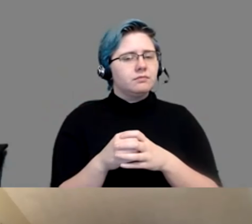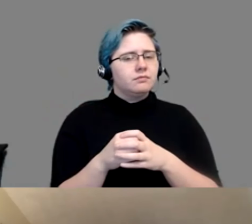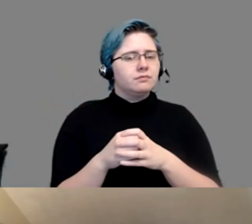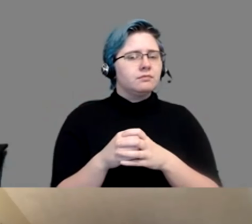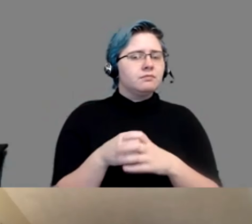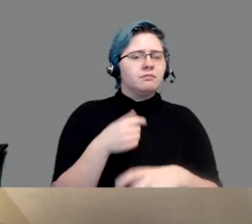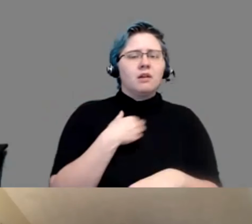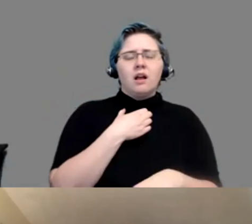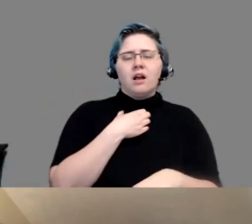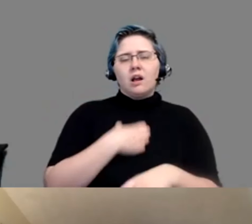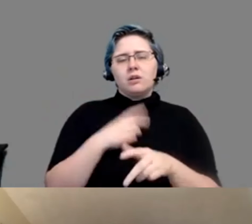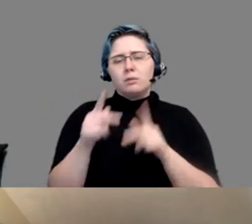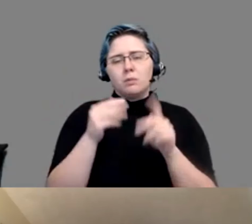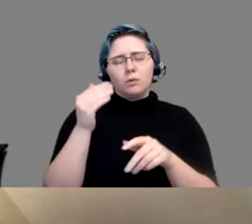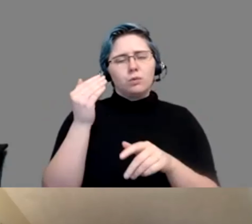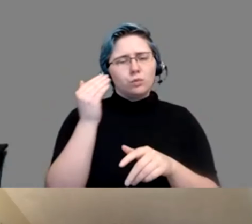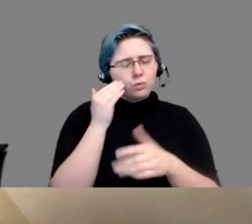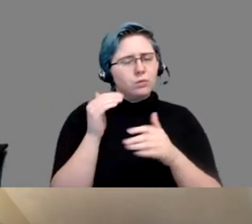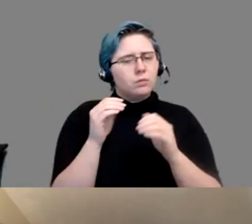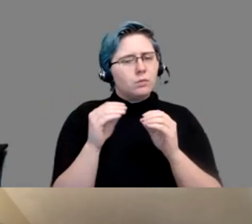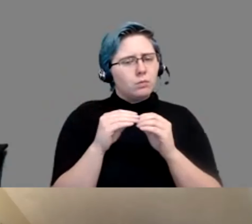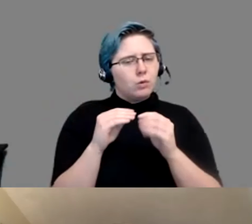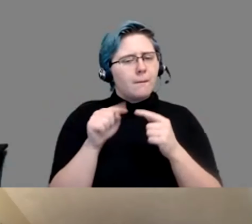more how to navigate